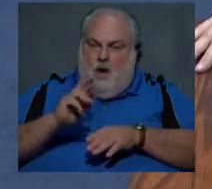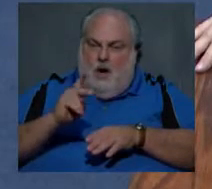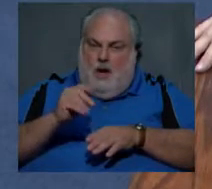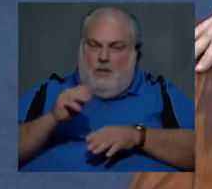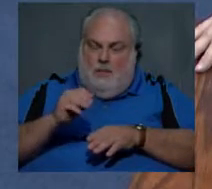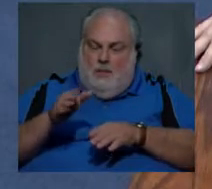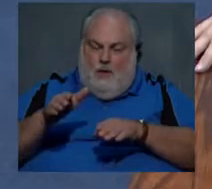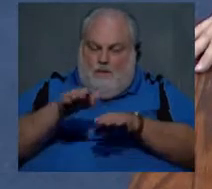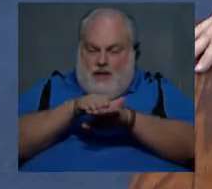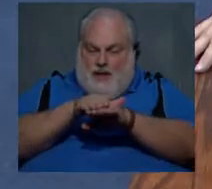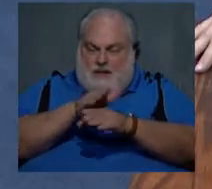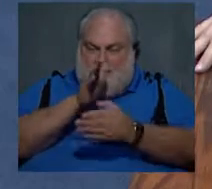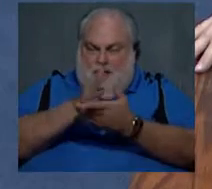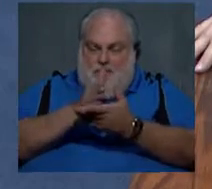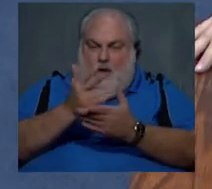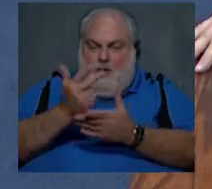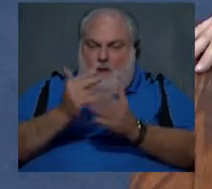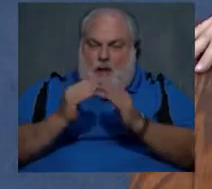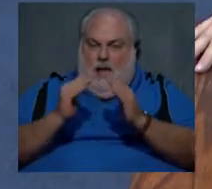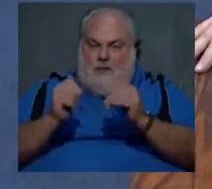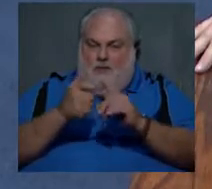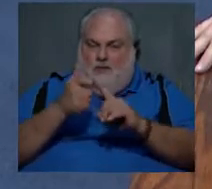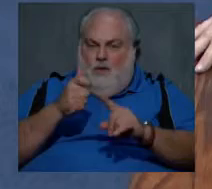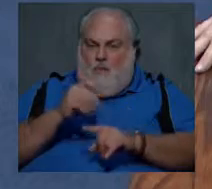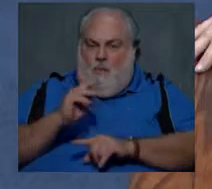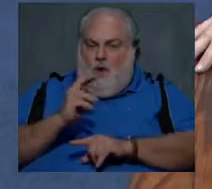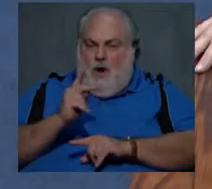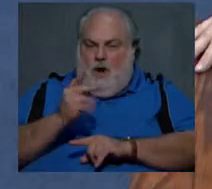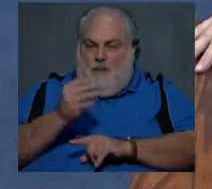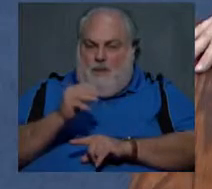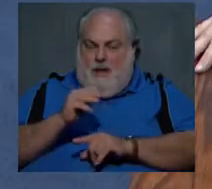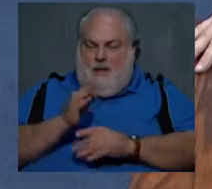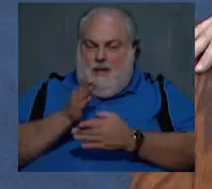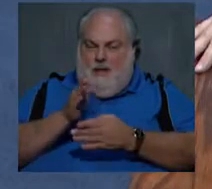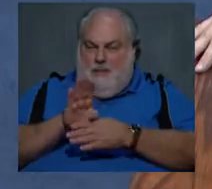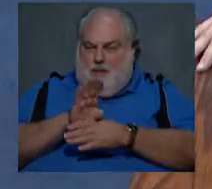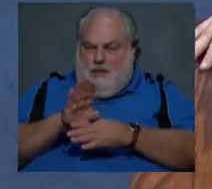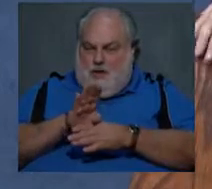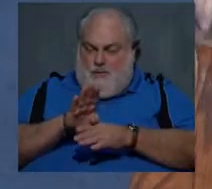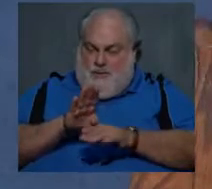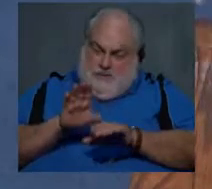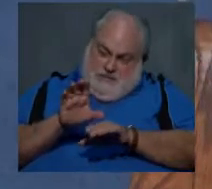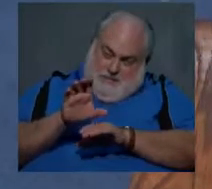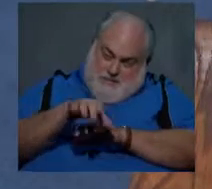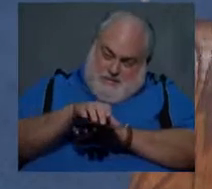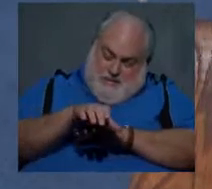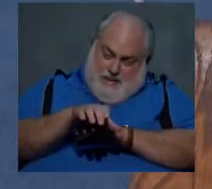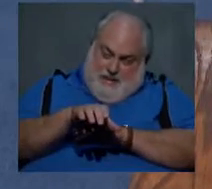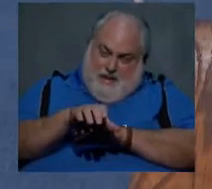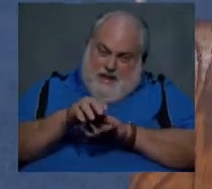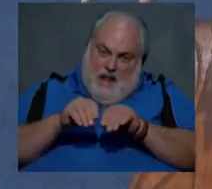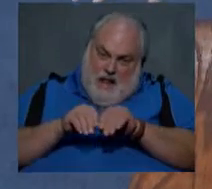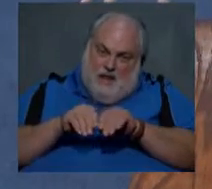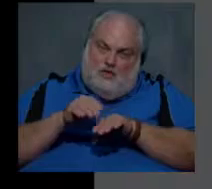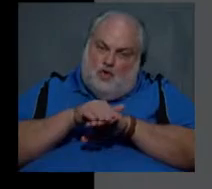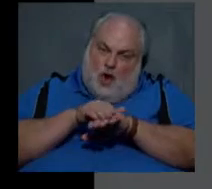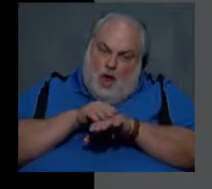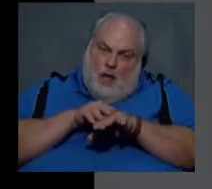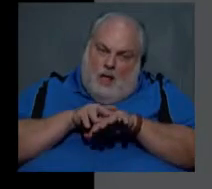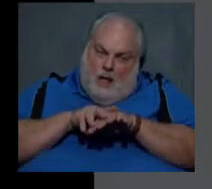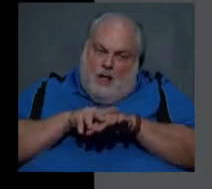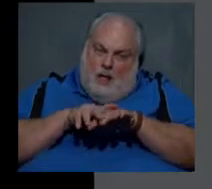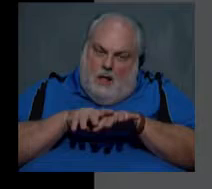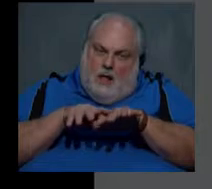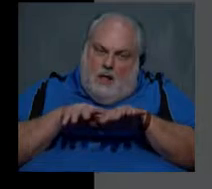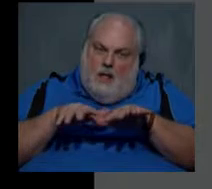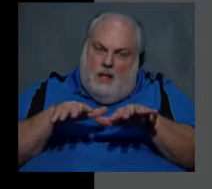overlay stops 3 houses from Markham. That's where businesses should be. It encroaches into the neighborhood, it